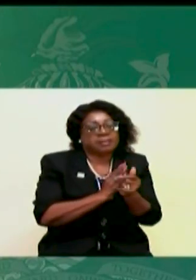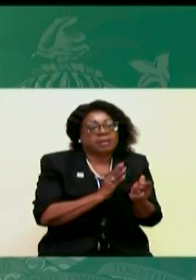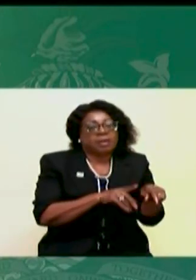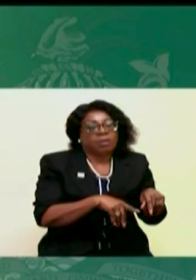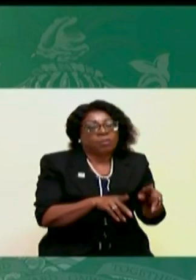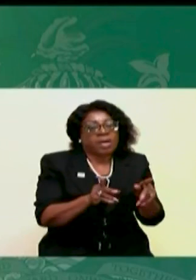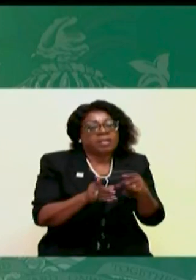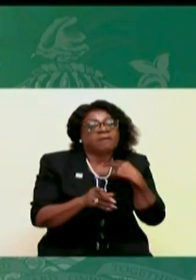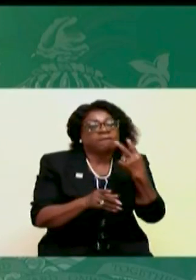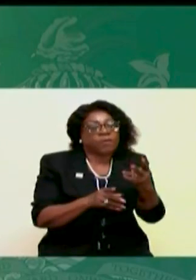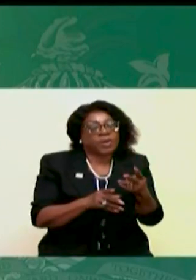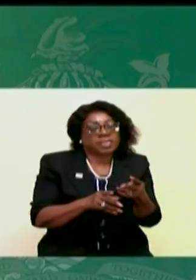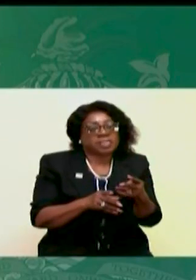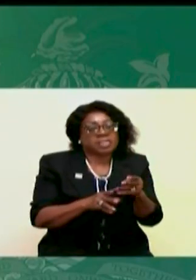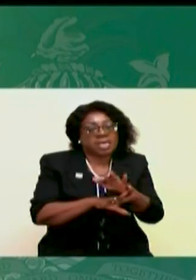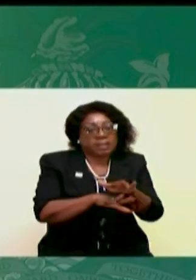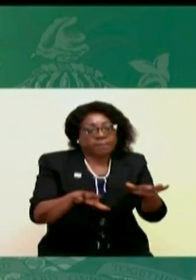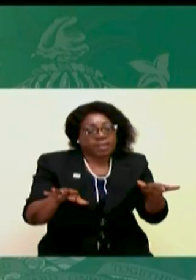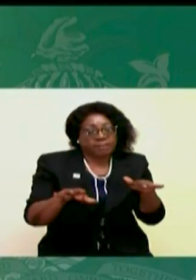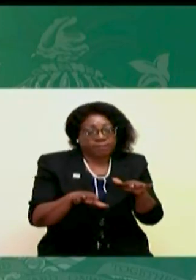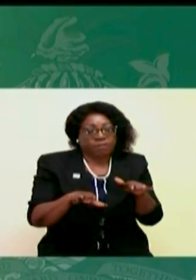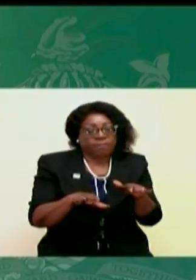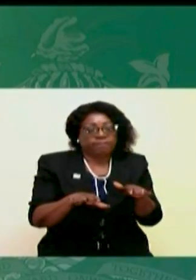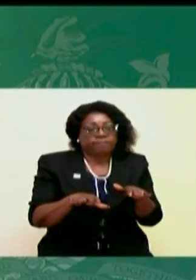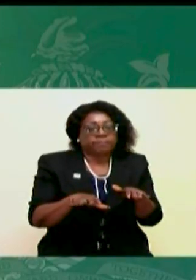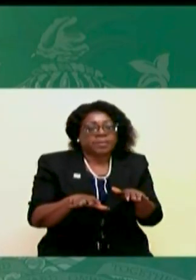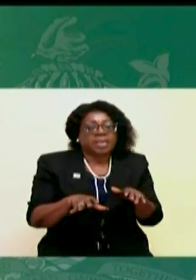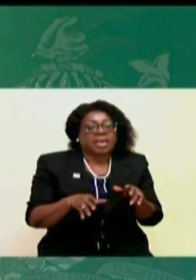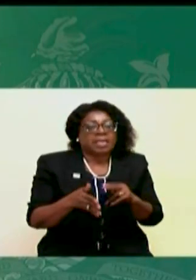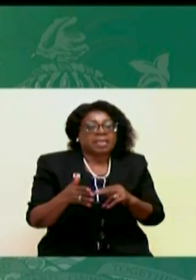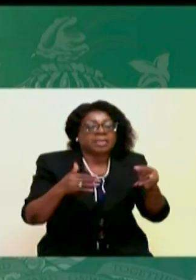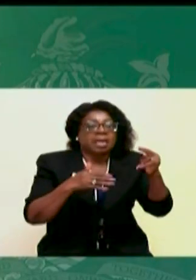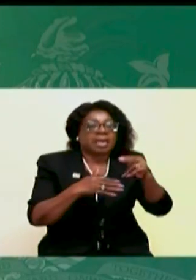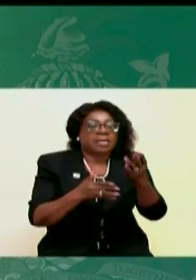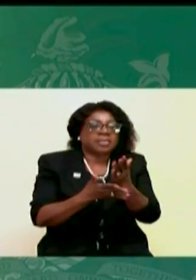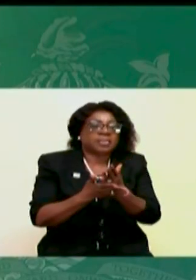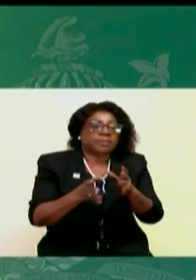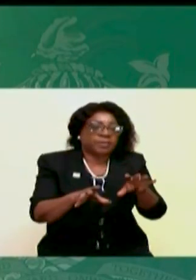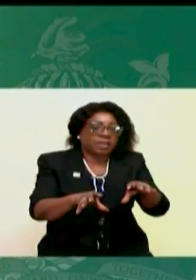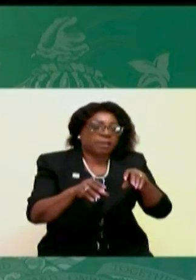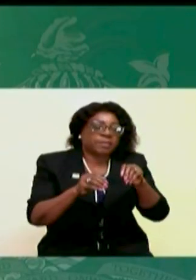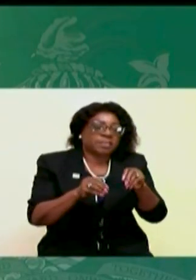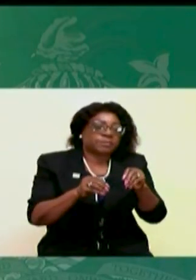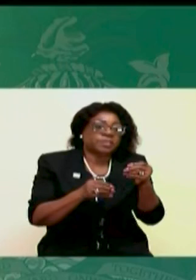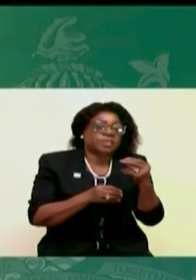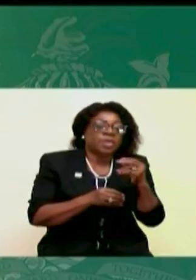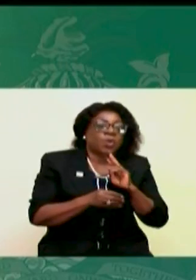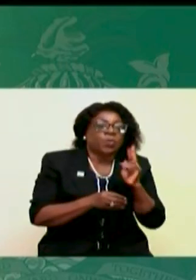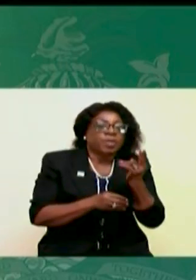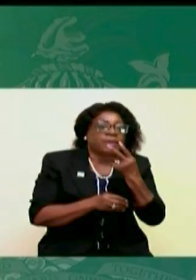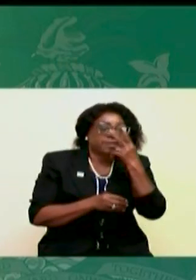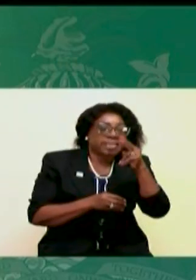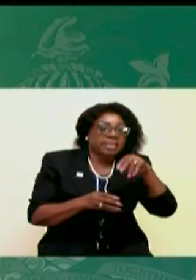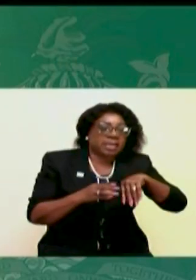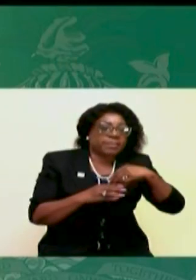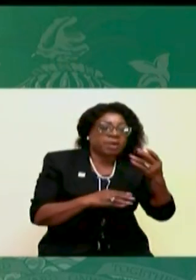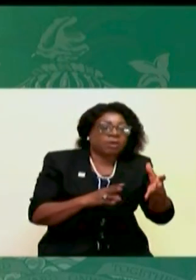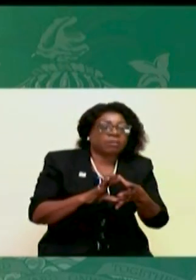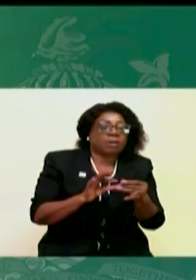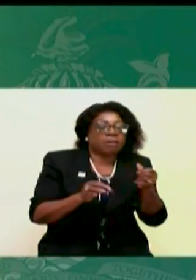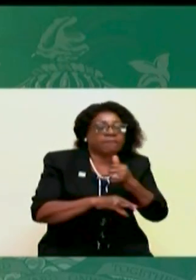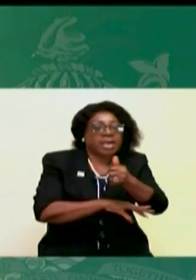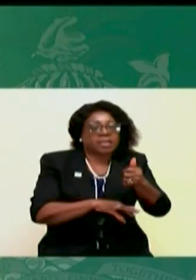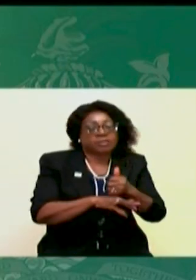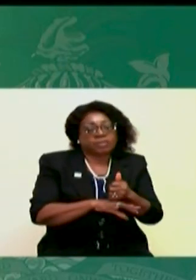platform. Madam Speaker, I wish to highlight some of the accomplishments we have seen coming out of Andres or working